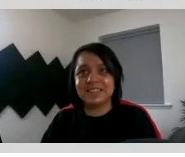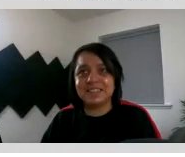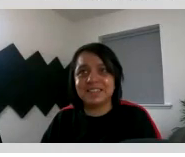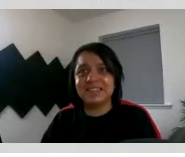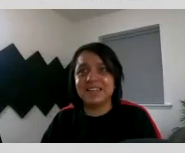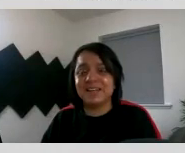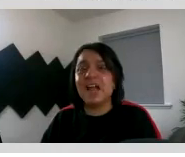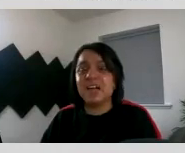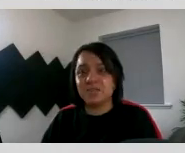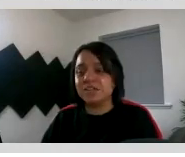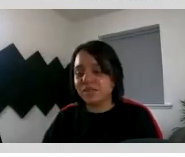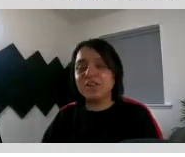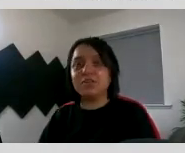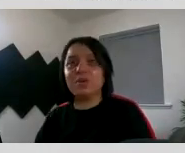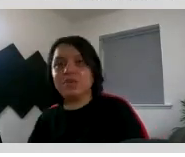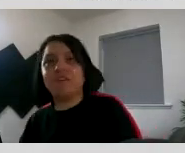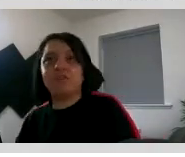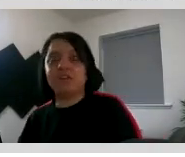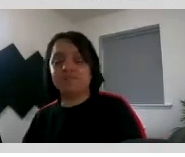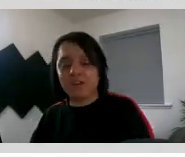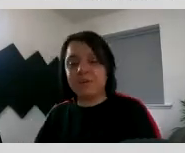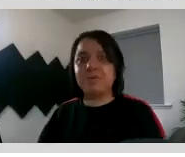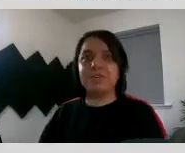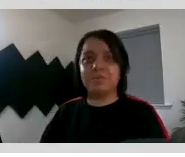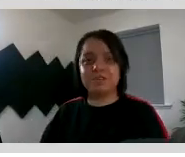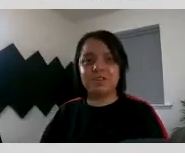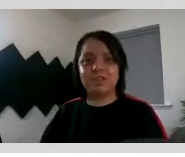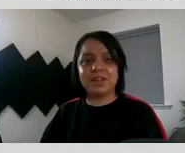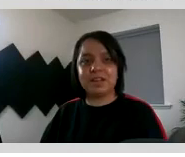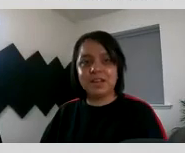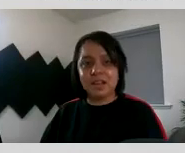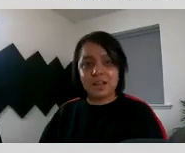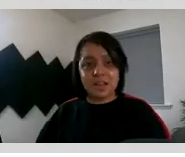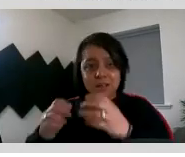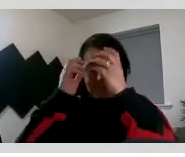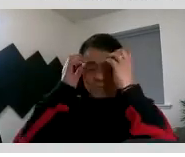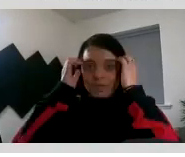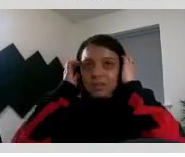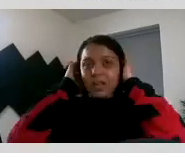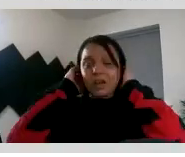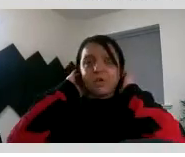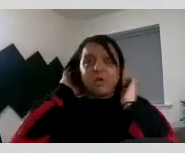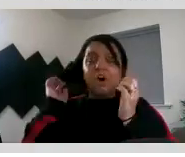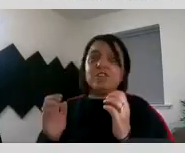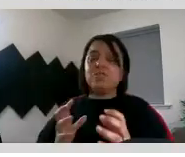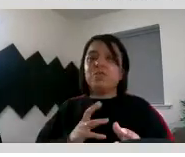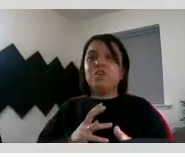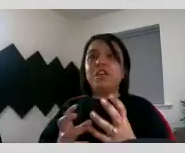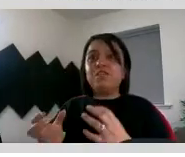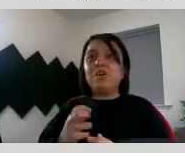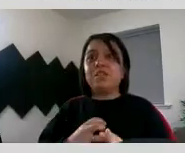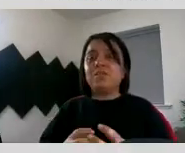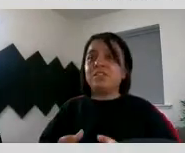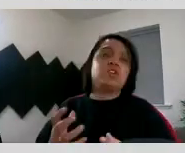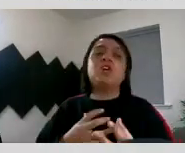Yeah. Yeah. It's a really good, very good and very important topic to the UK. That hopefully you can